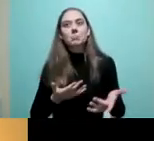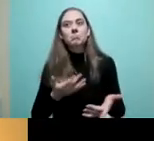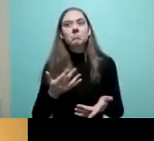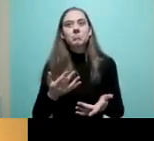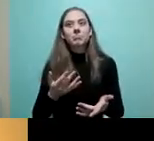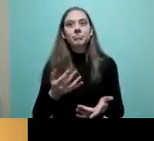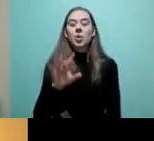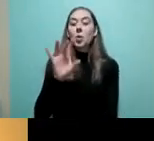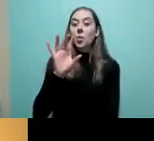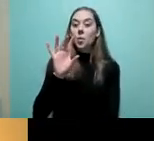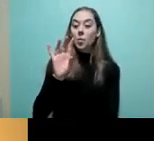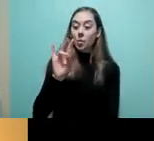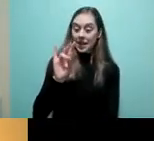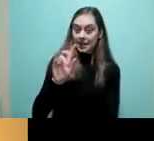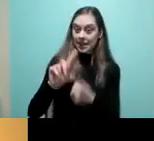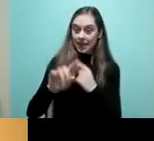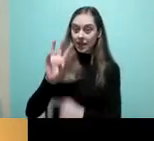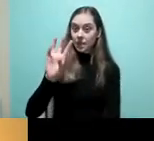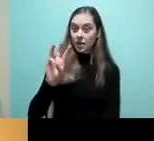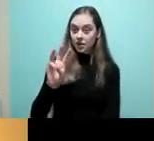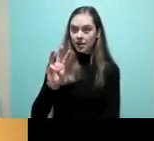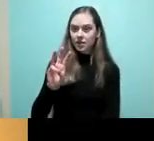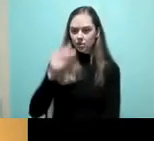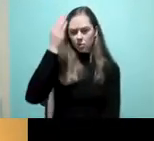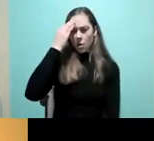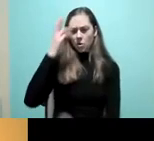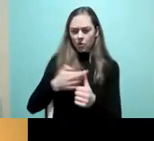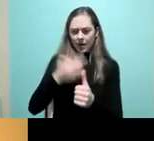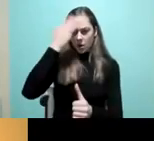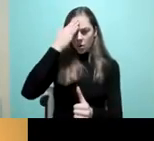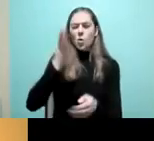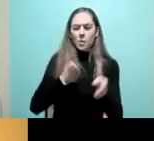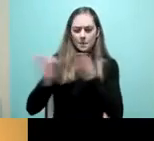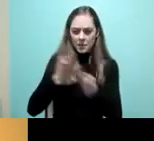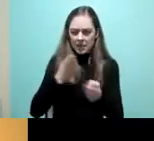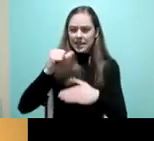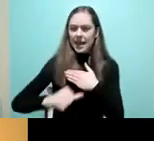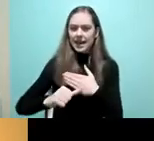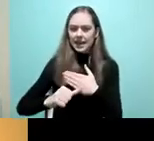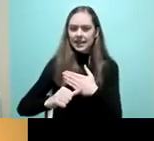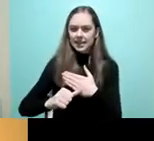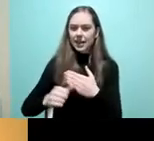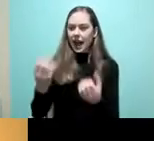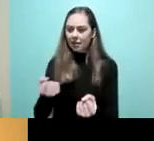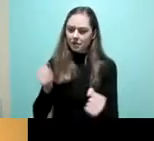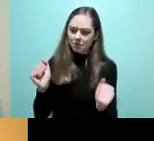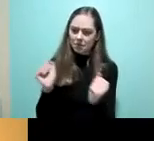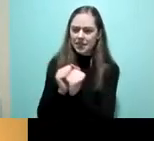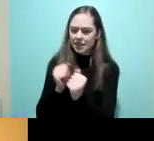Wednesday and Thursday, you're going to have 2 busy days where you're going to have meetings all day and